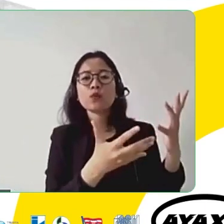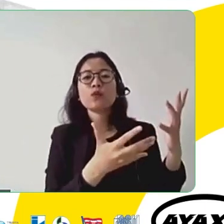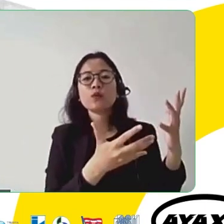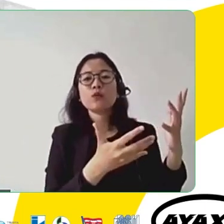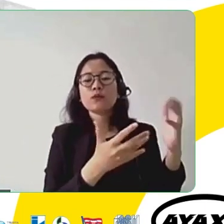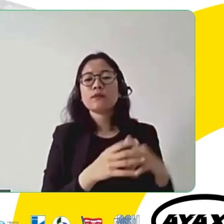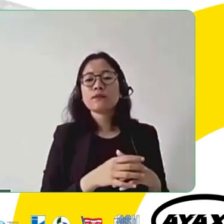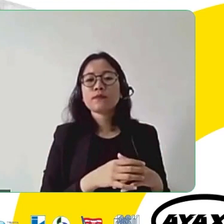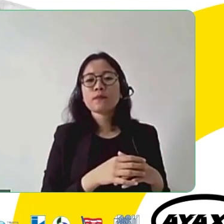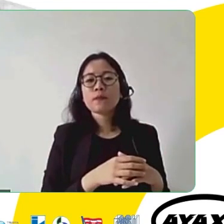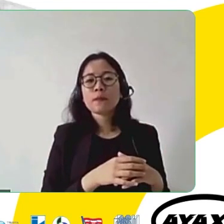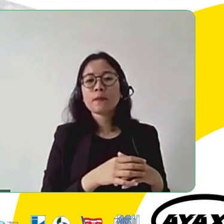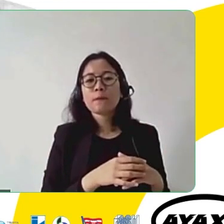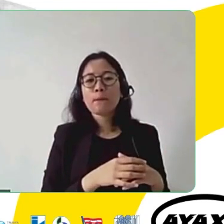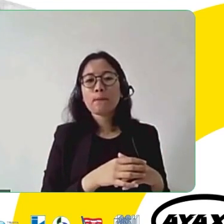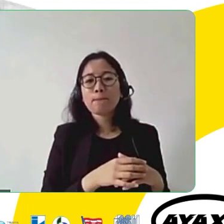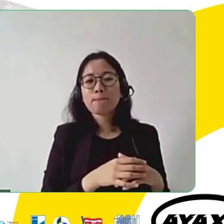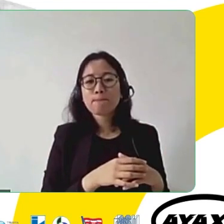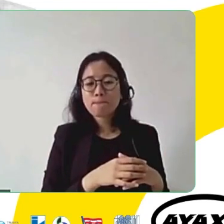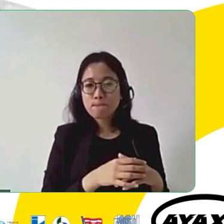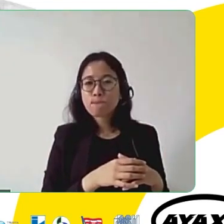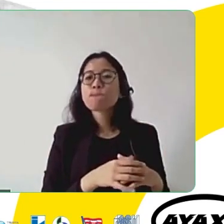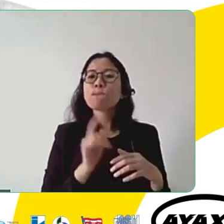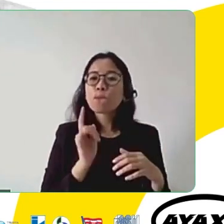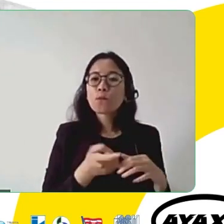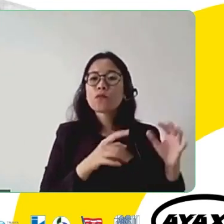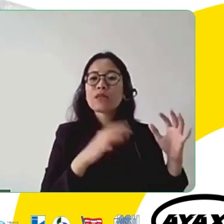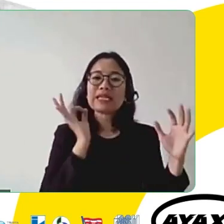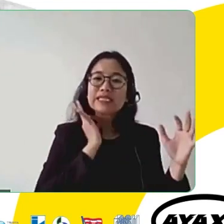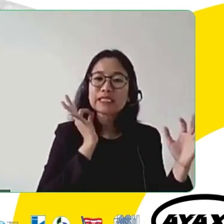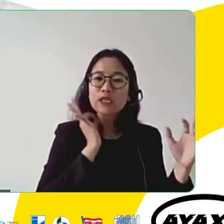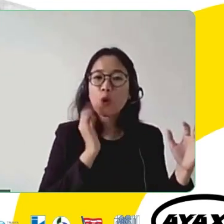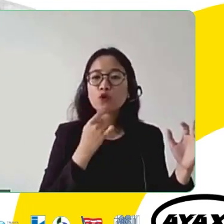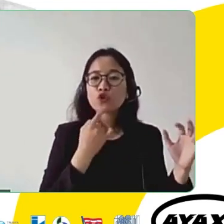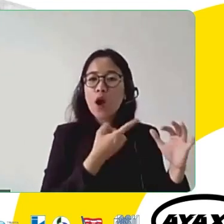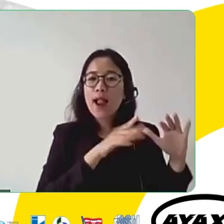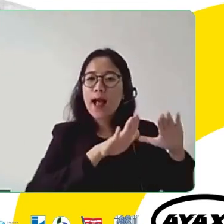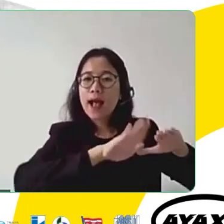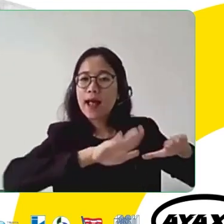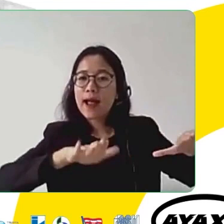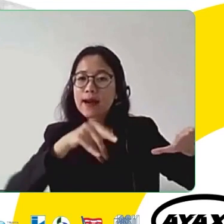to the stroke, cardiovascular diseases, chronic respiratory illnesses, and cancer.